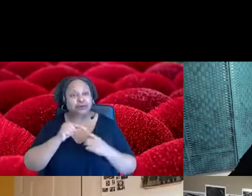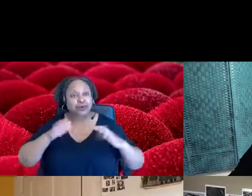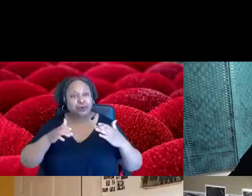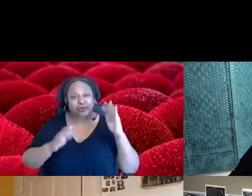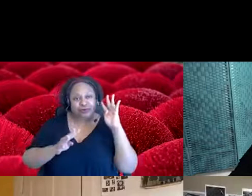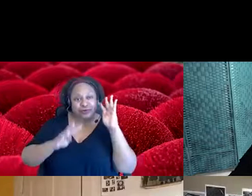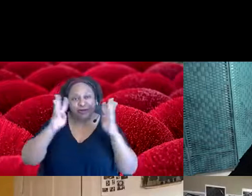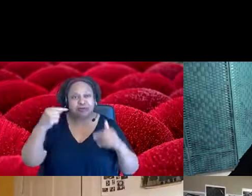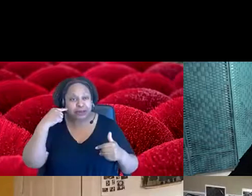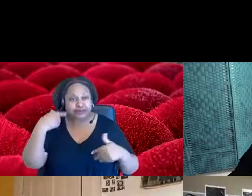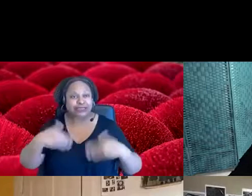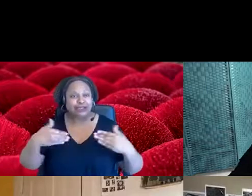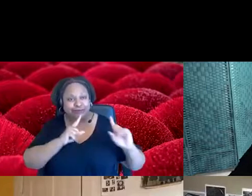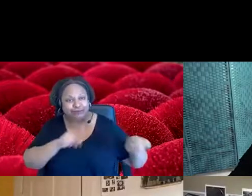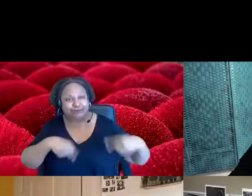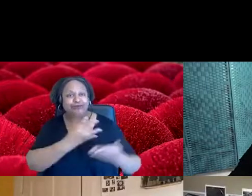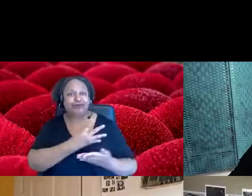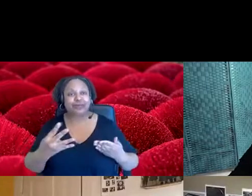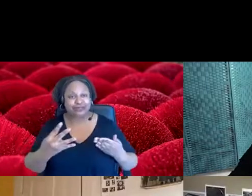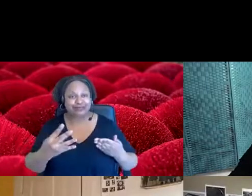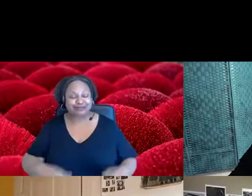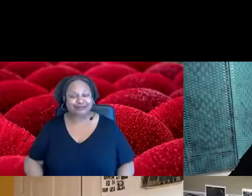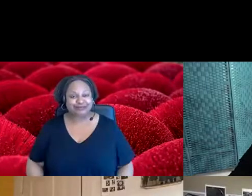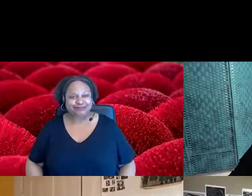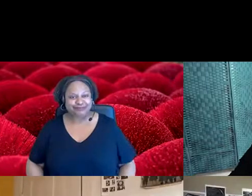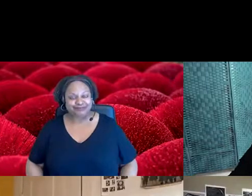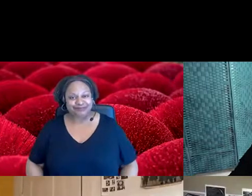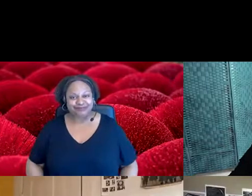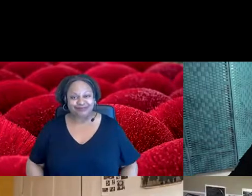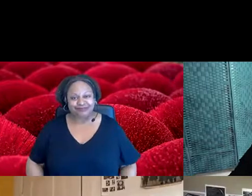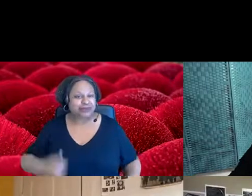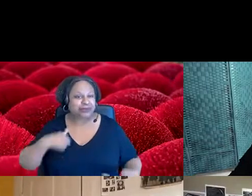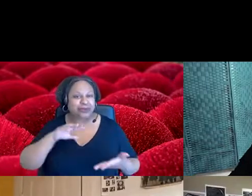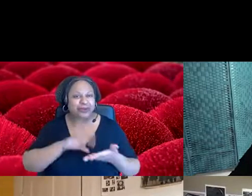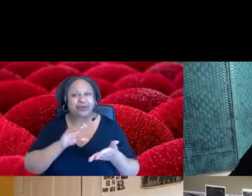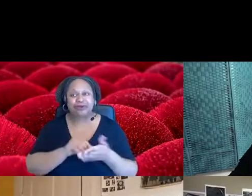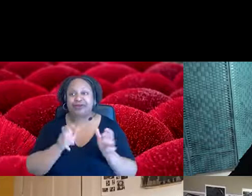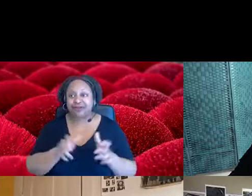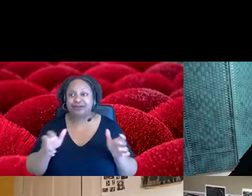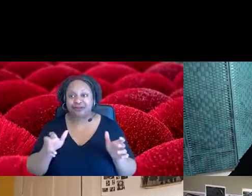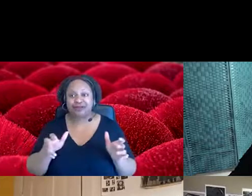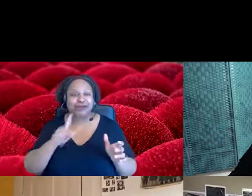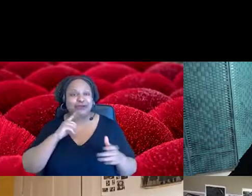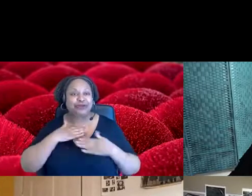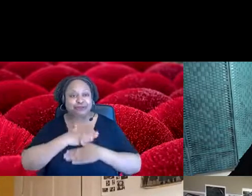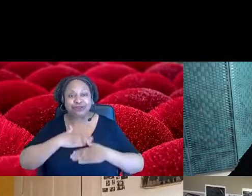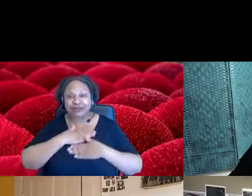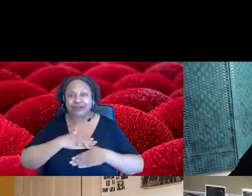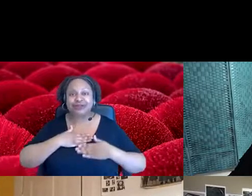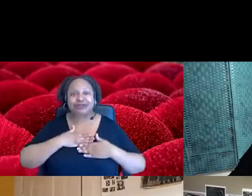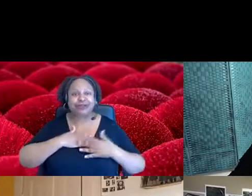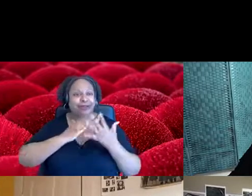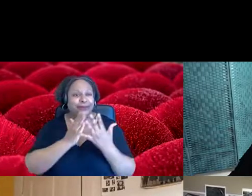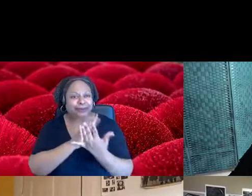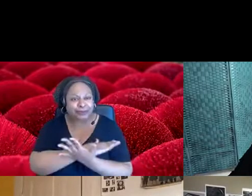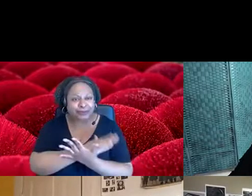minds here over the last 4 weeks. Learned a lot and really appreciate the range of knowledge